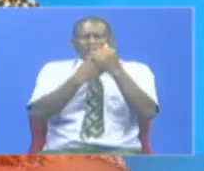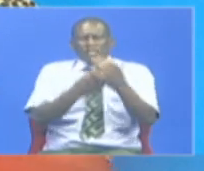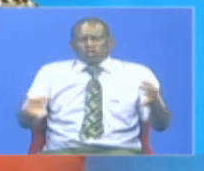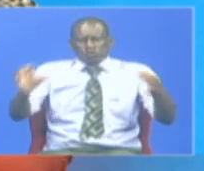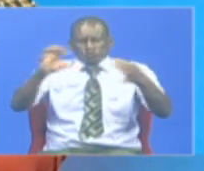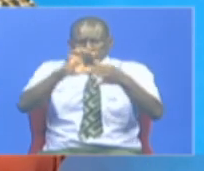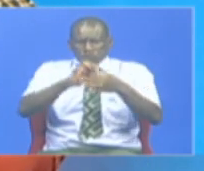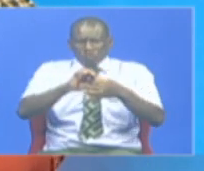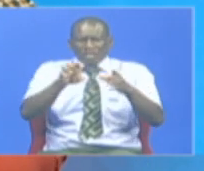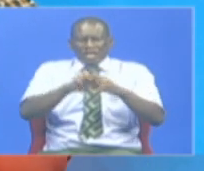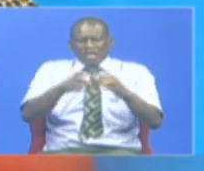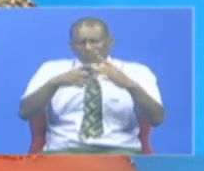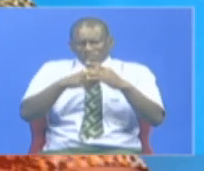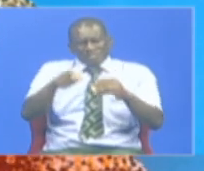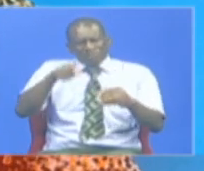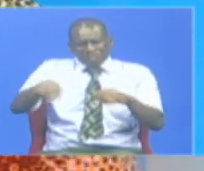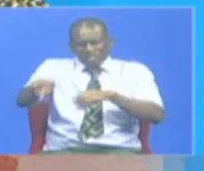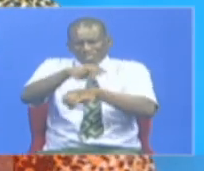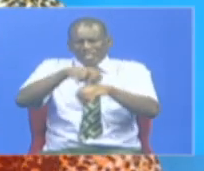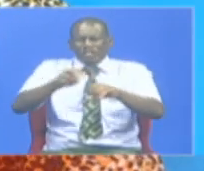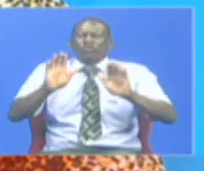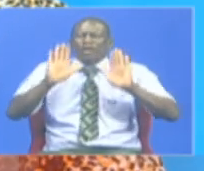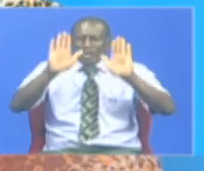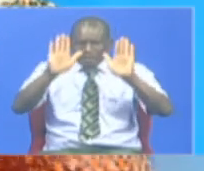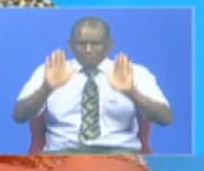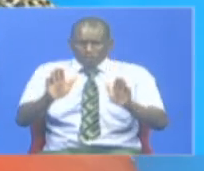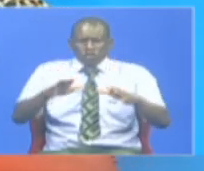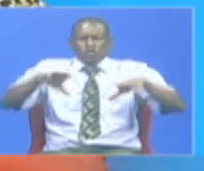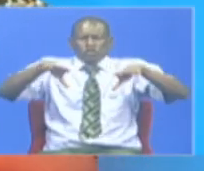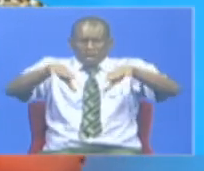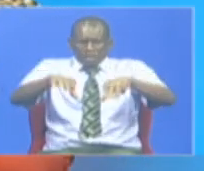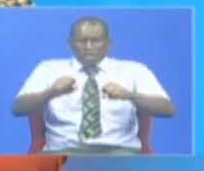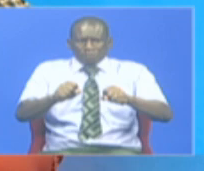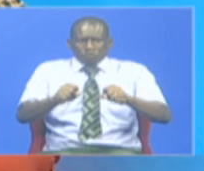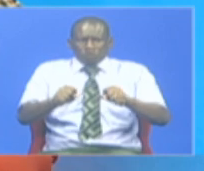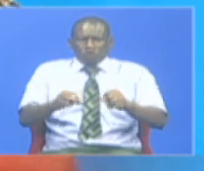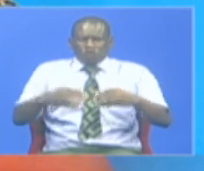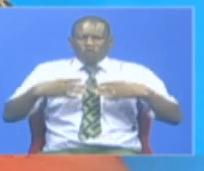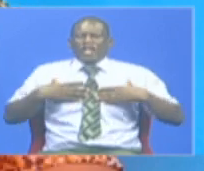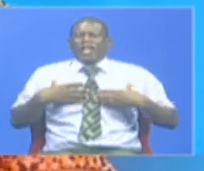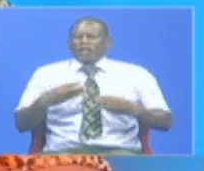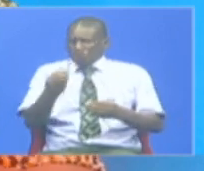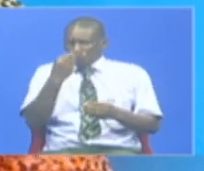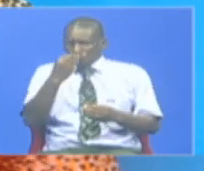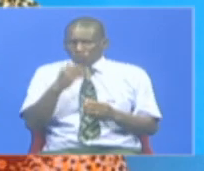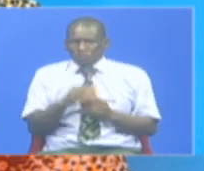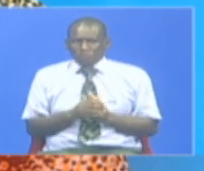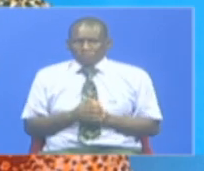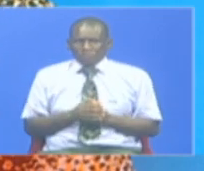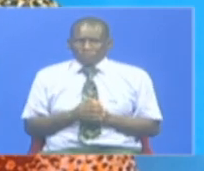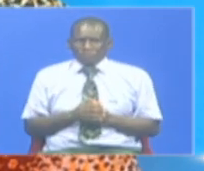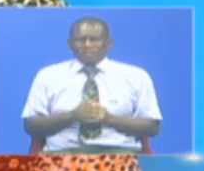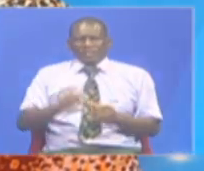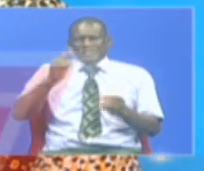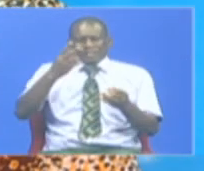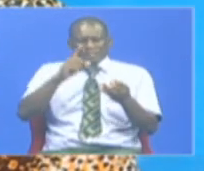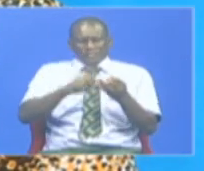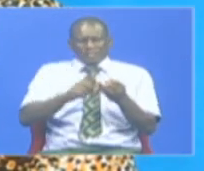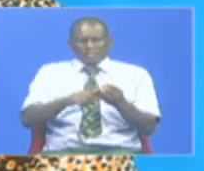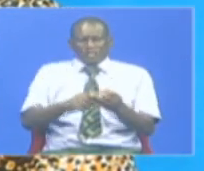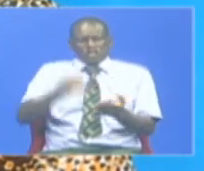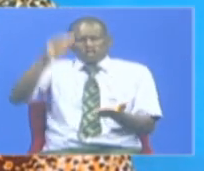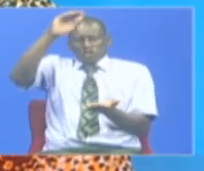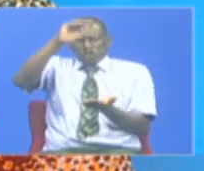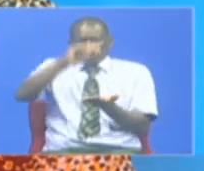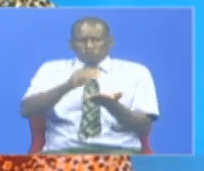as we roll out this national campaign on adoption of healthy diets. Two, reduction